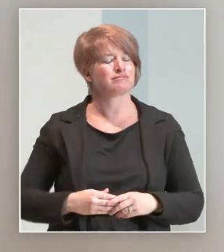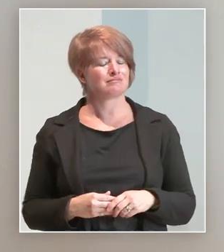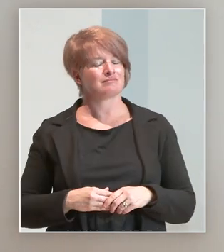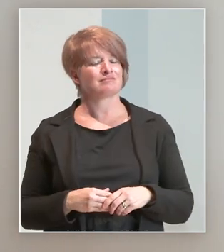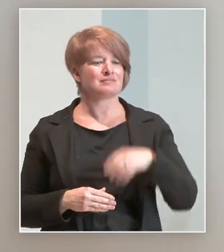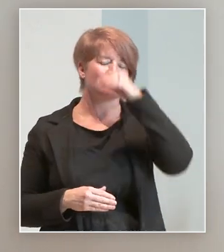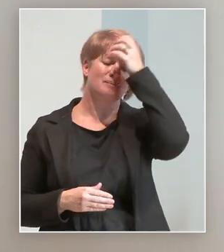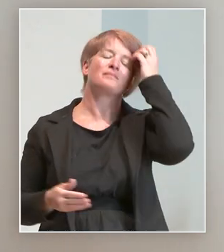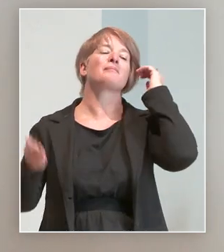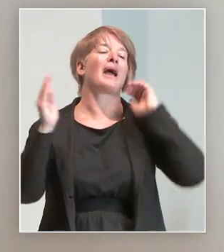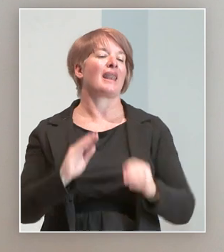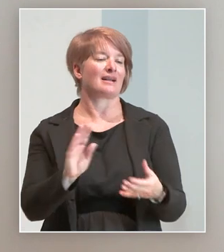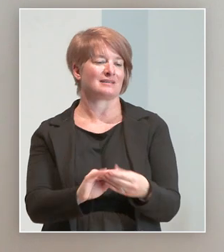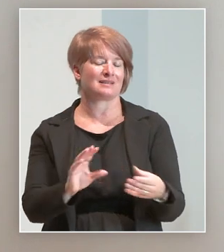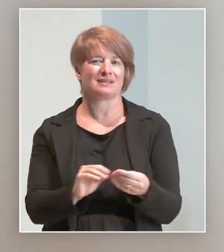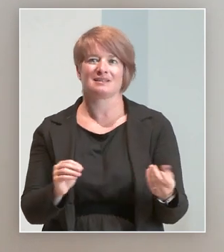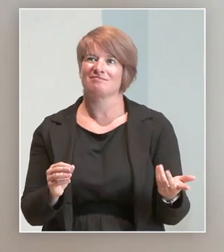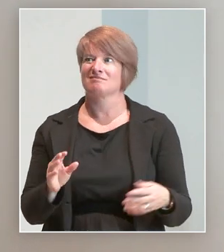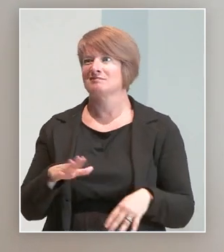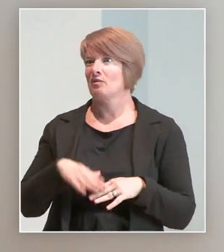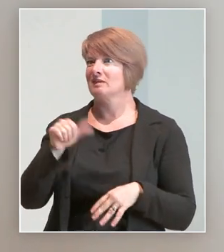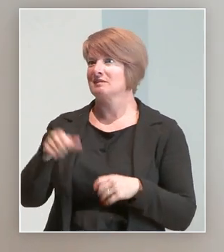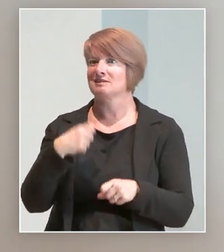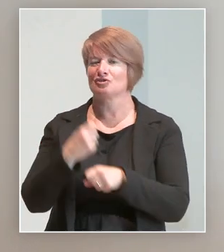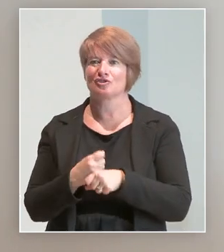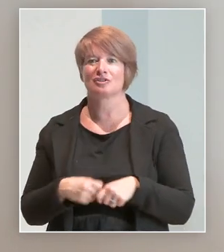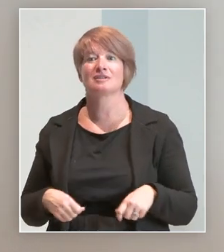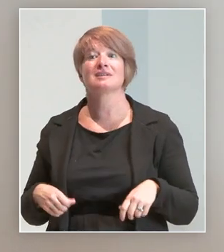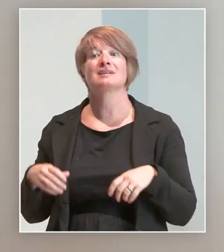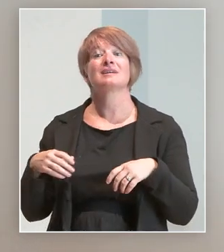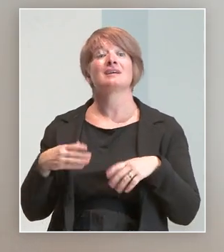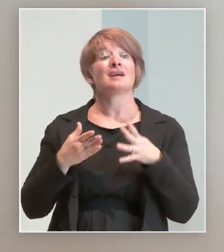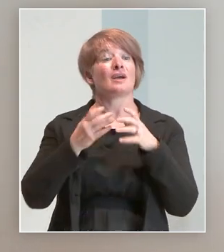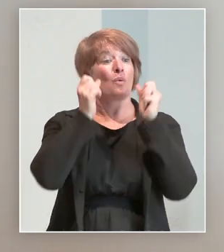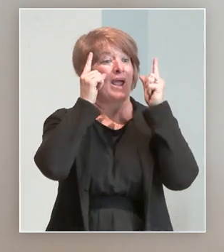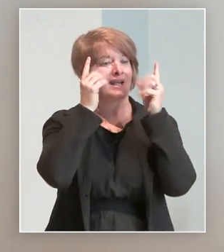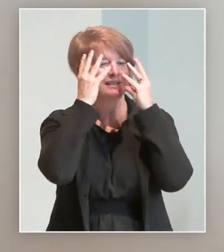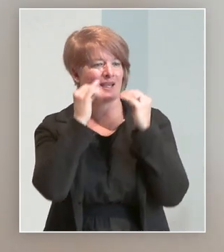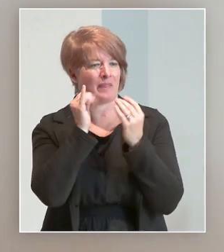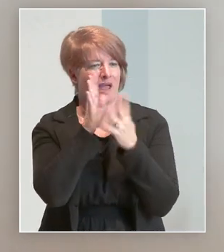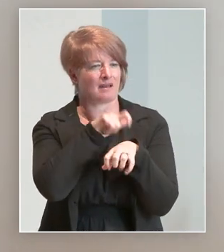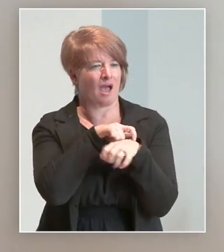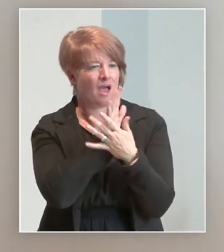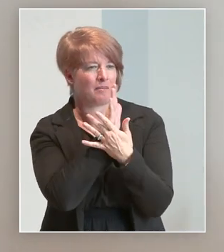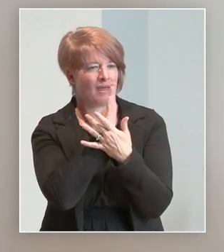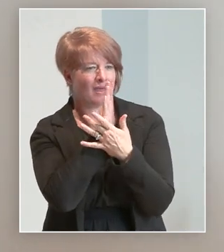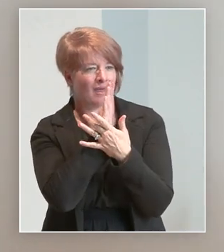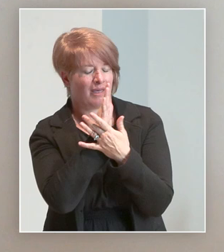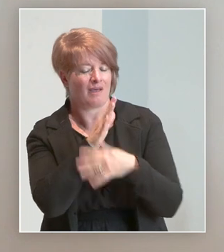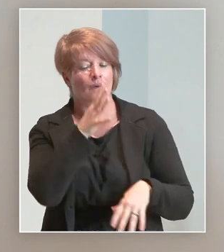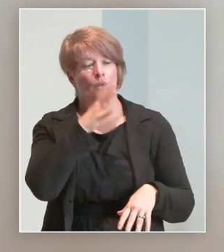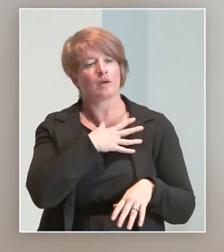This next share floats across a decade or more, piercing the veil between wake and sleep. A woman lays down one